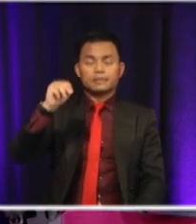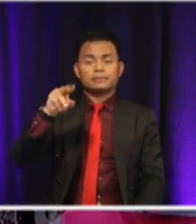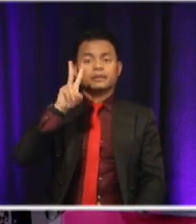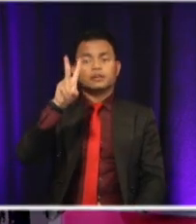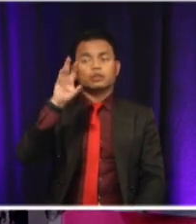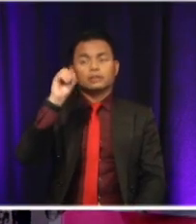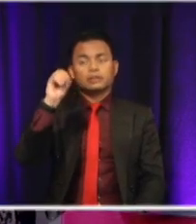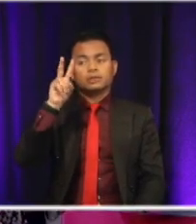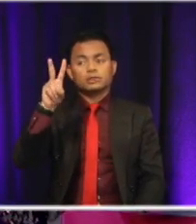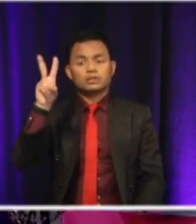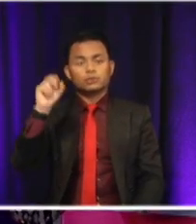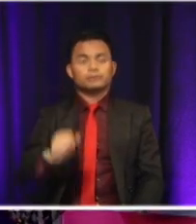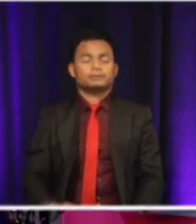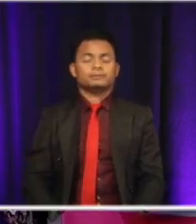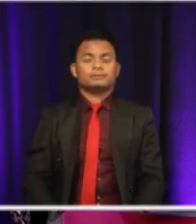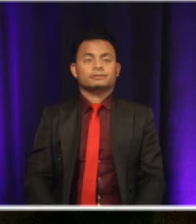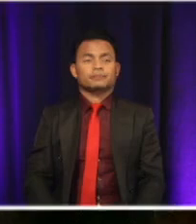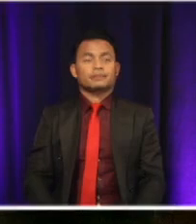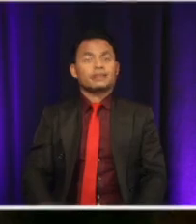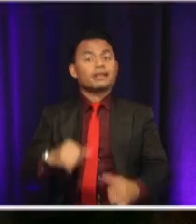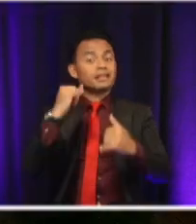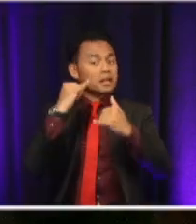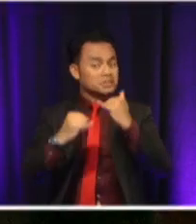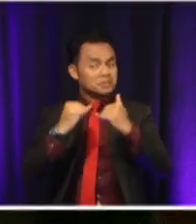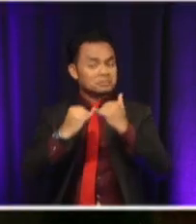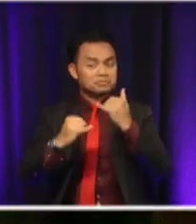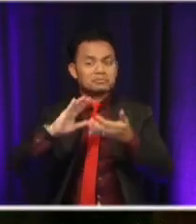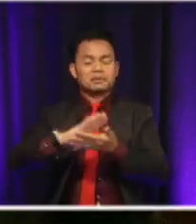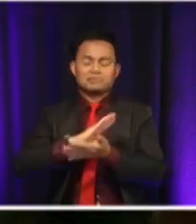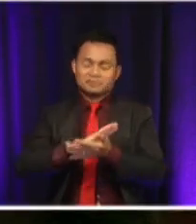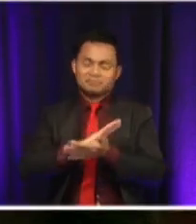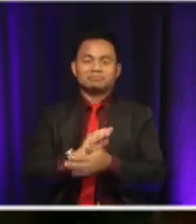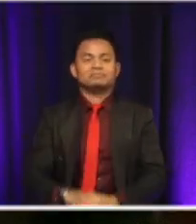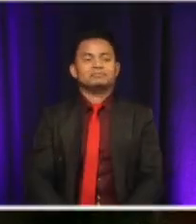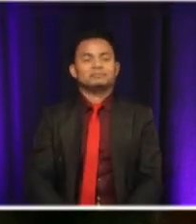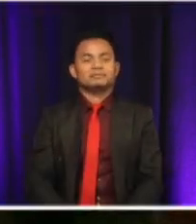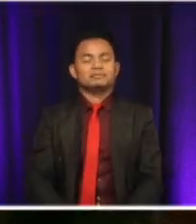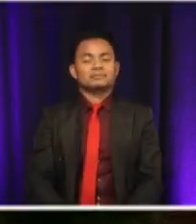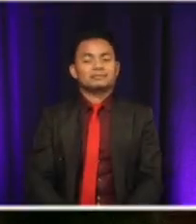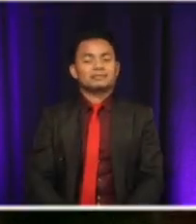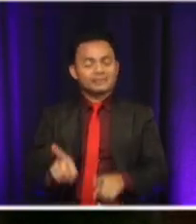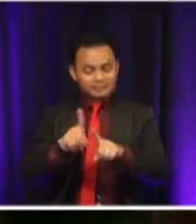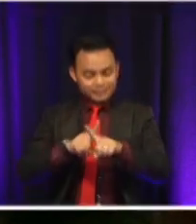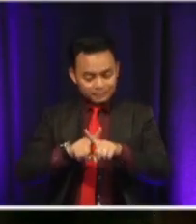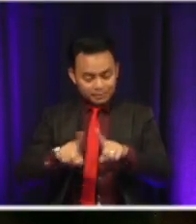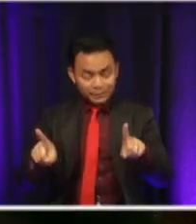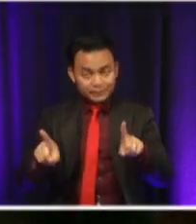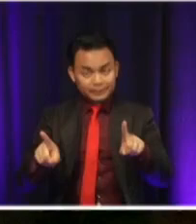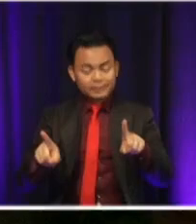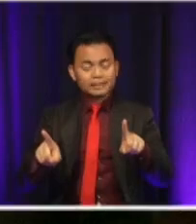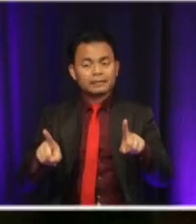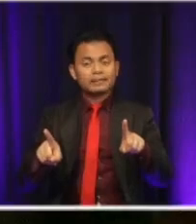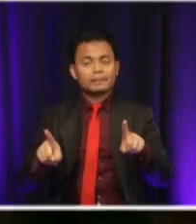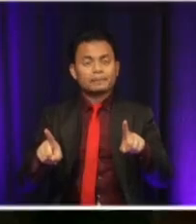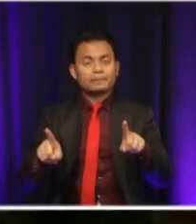2022. It's the final one. It's the finale. It's quite sad to think about it that way, but they still have time to prepare. So